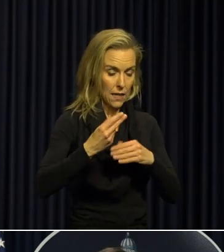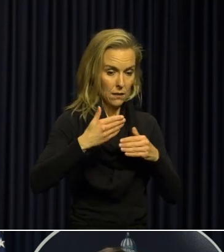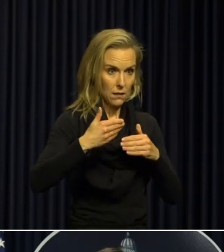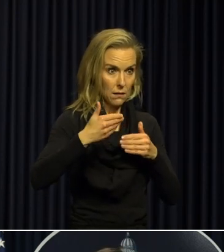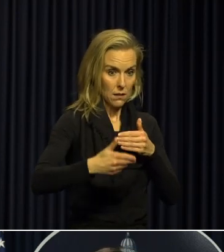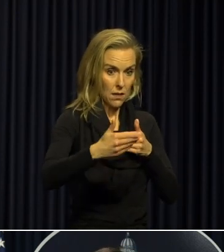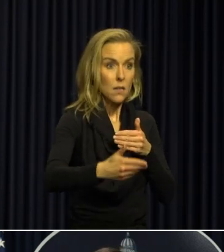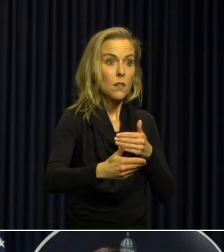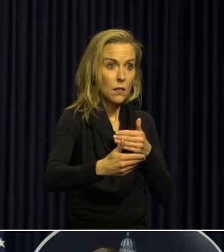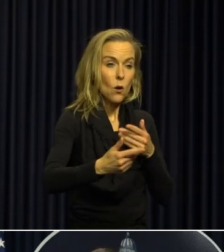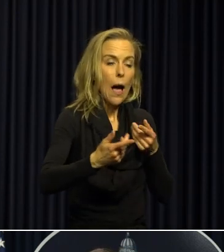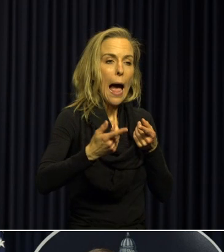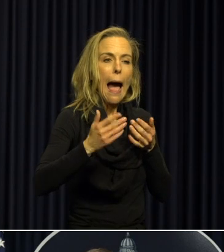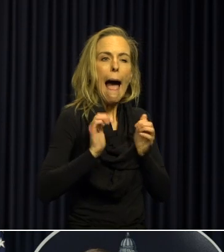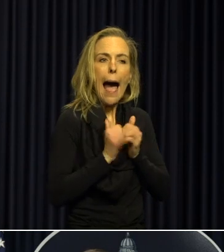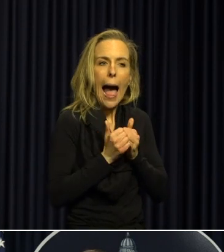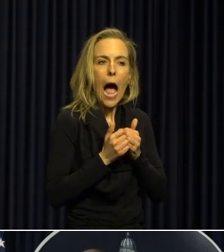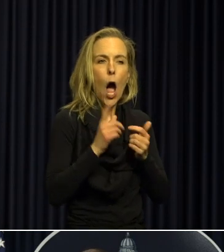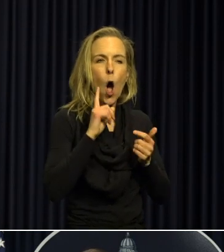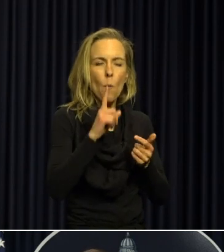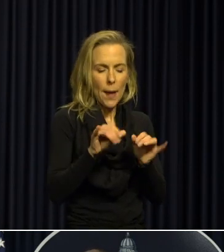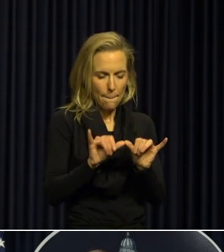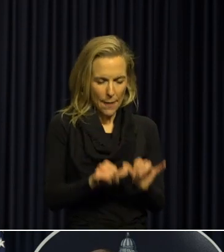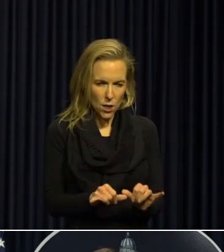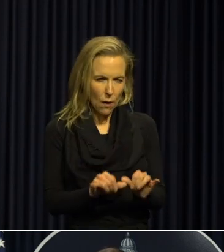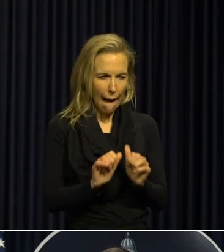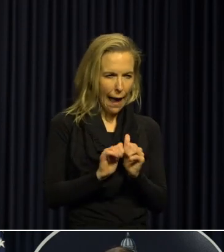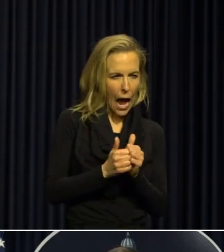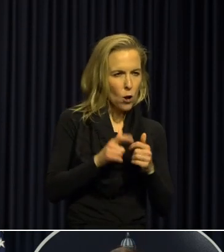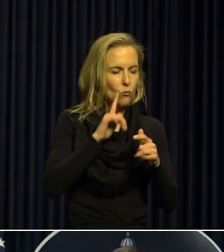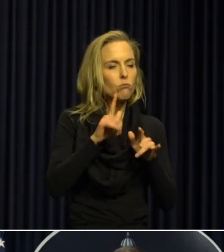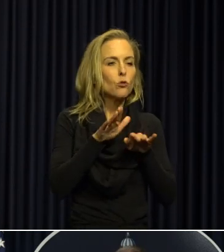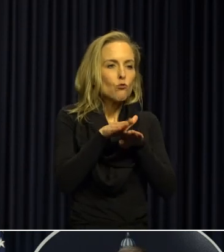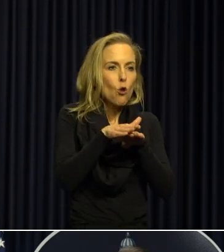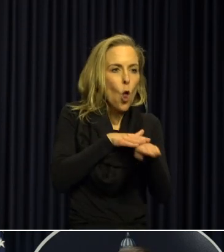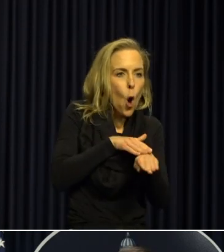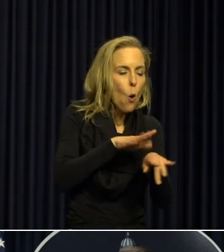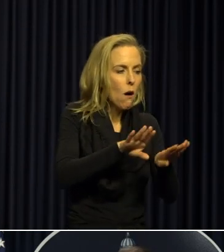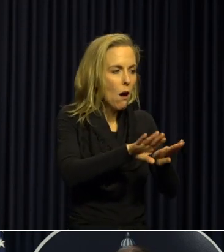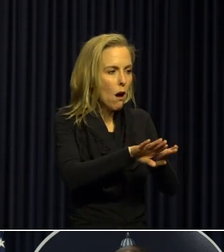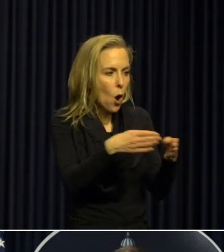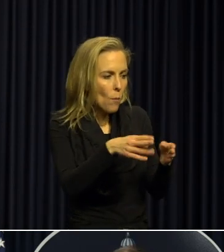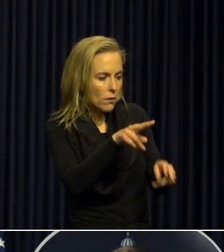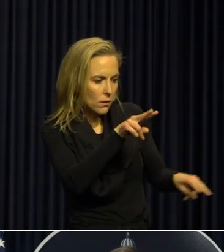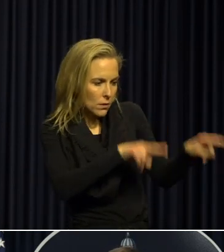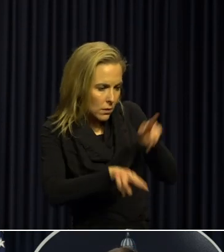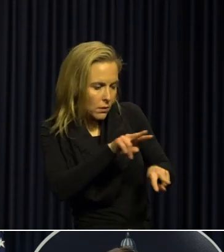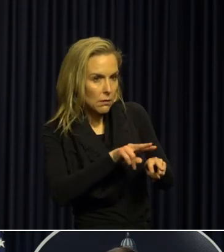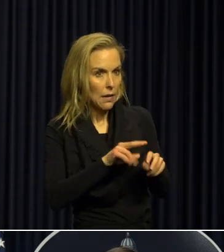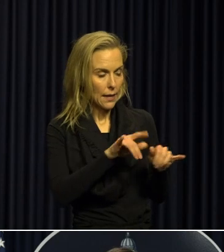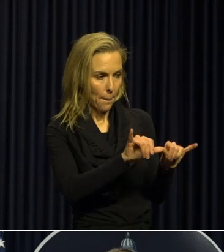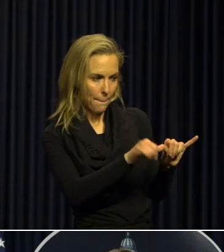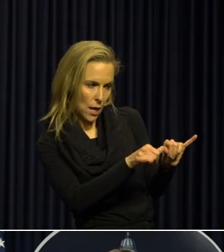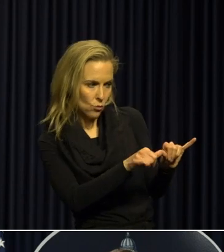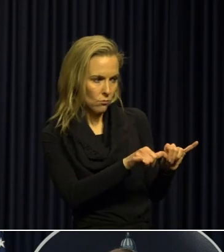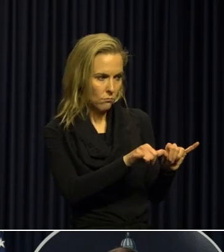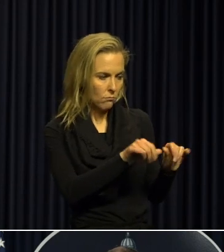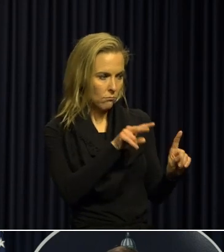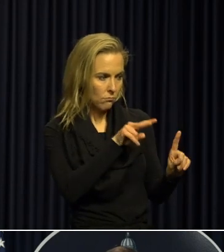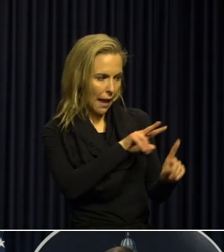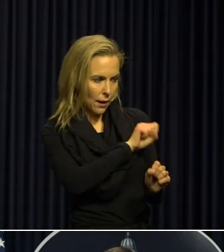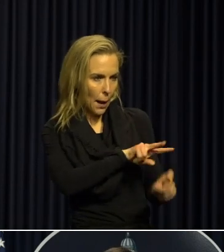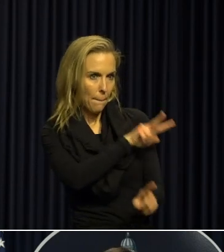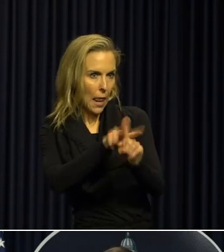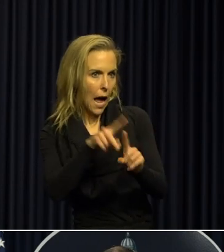measured. It's all going to be gradual. And the first things we're starting are going to give us a good look at what we're looking at and help us all